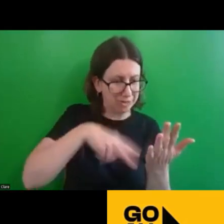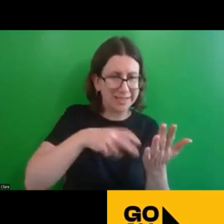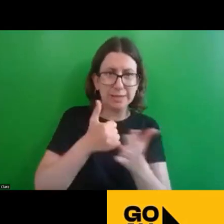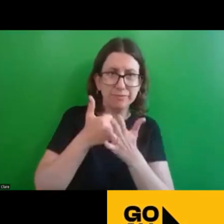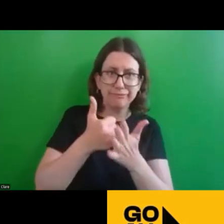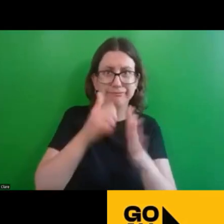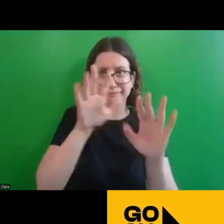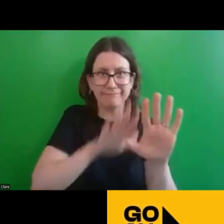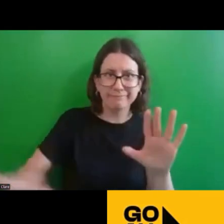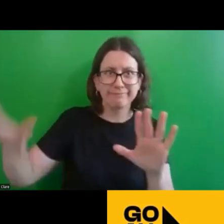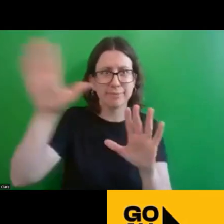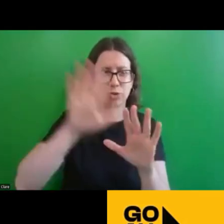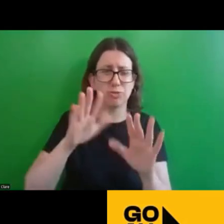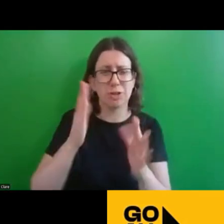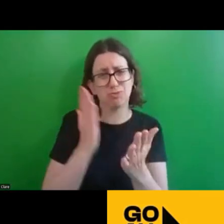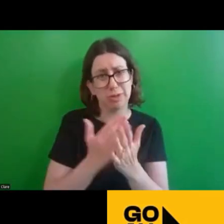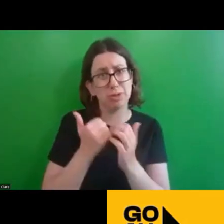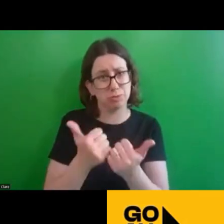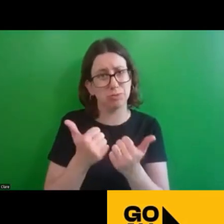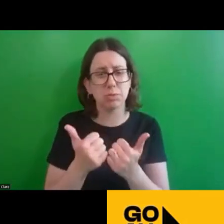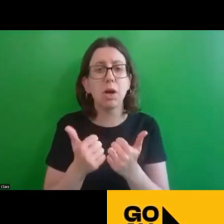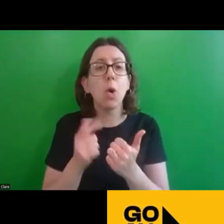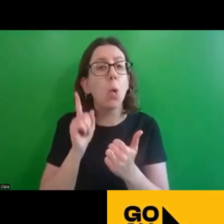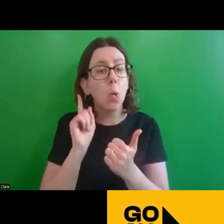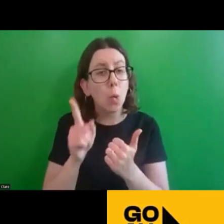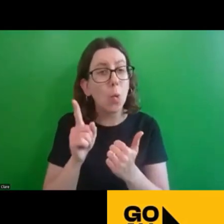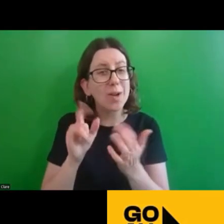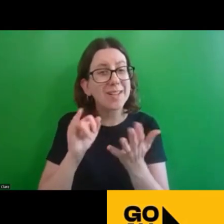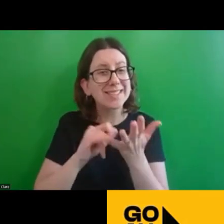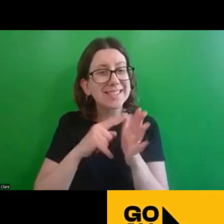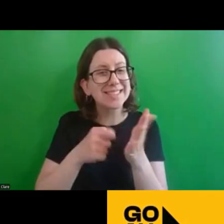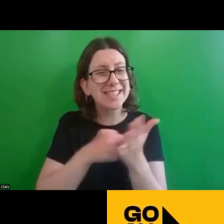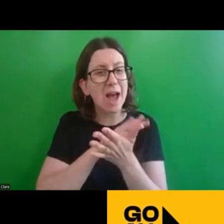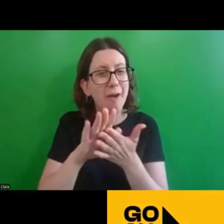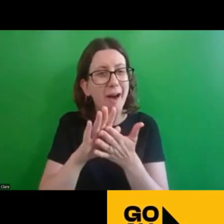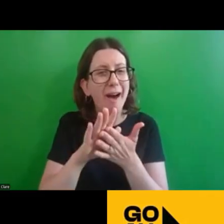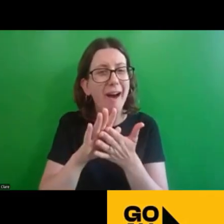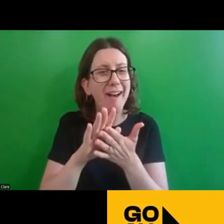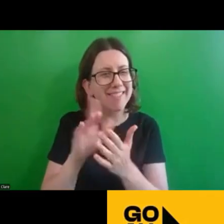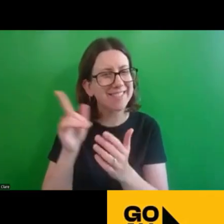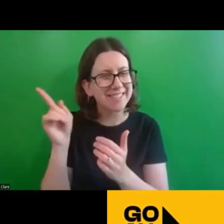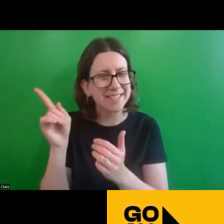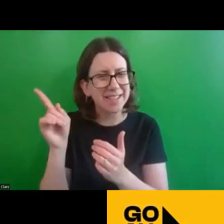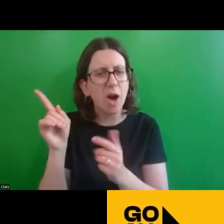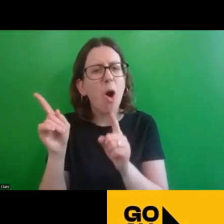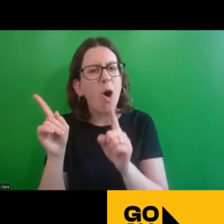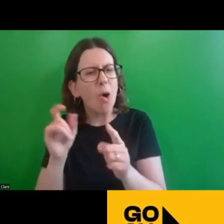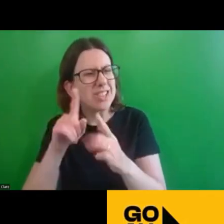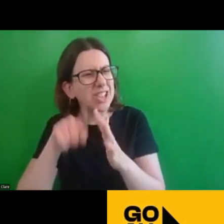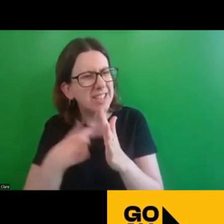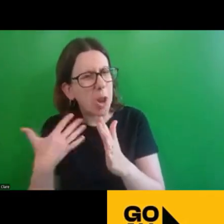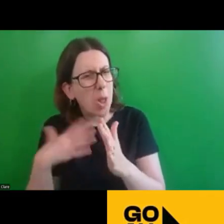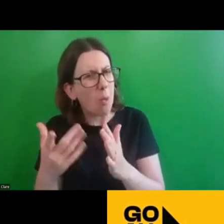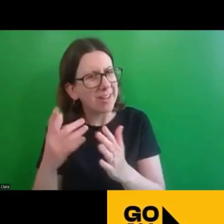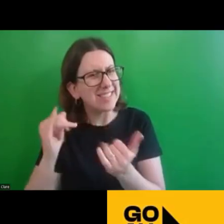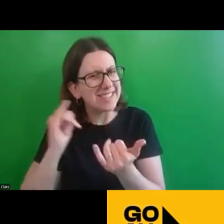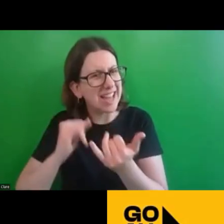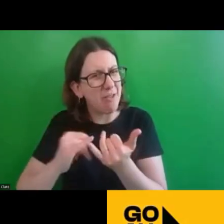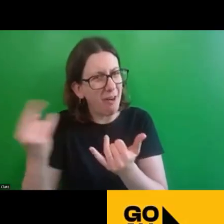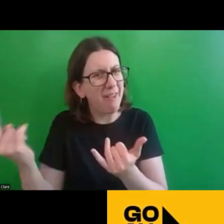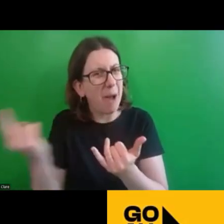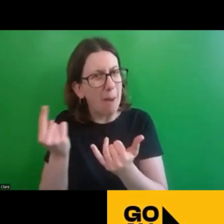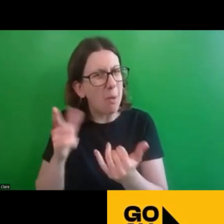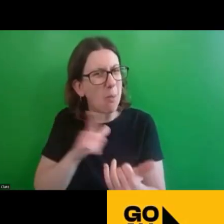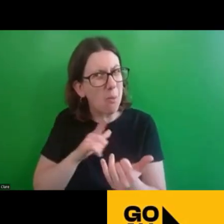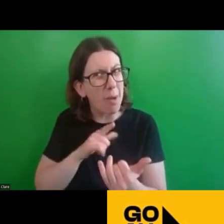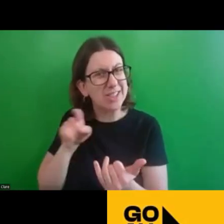reassuring. Oh, we have Sarah. Sorry, I was going to Sarah. say I was going to call Sarah in because her and her team are leading on a